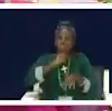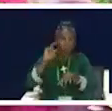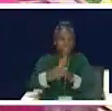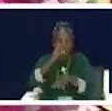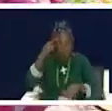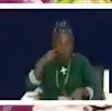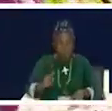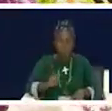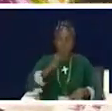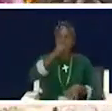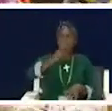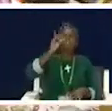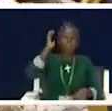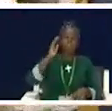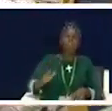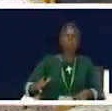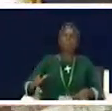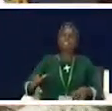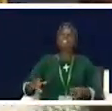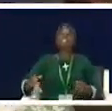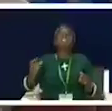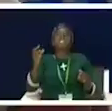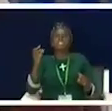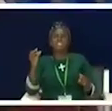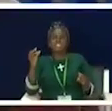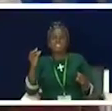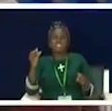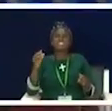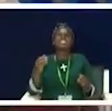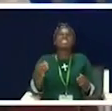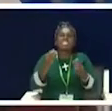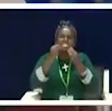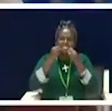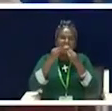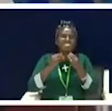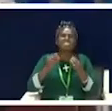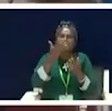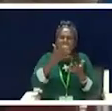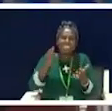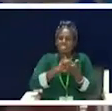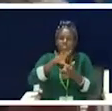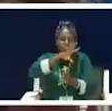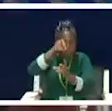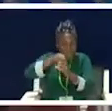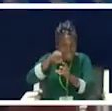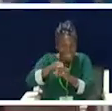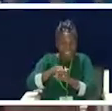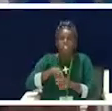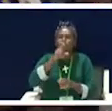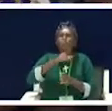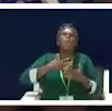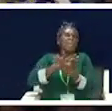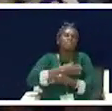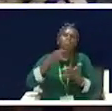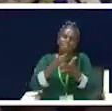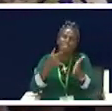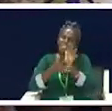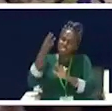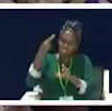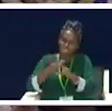the vineyard and olive grove which you did not plant this year by the everlasting arm of